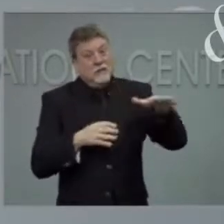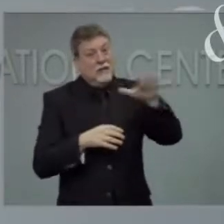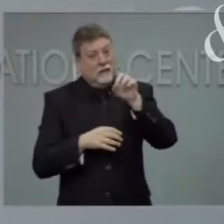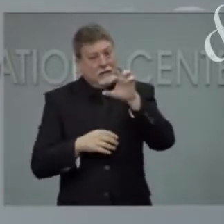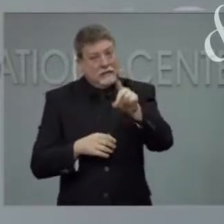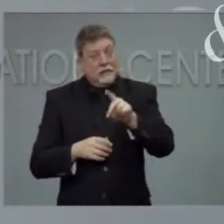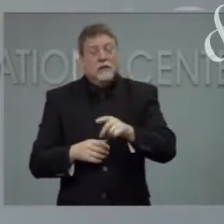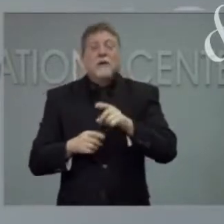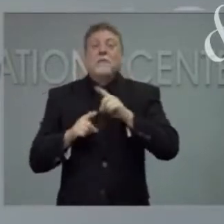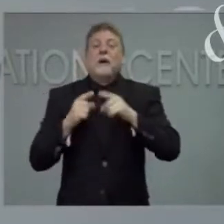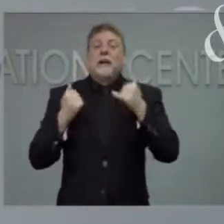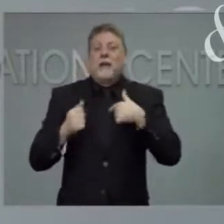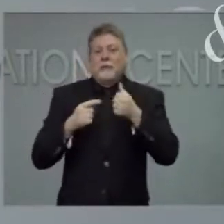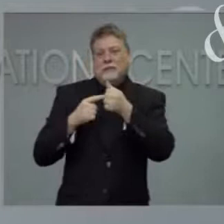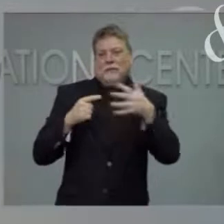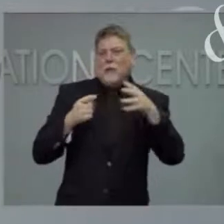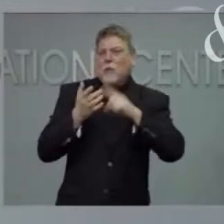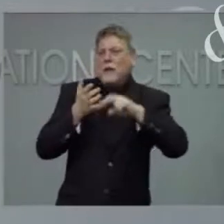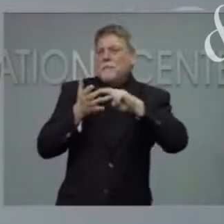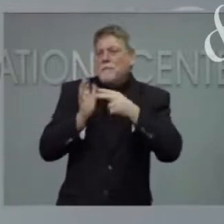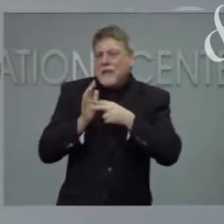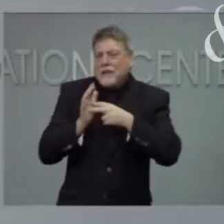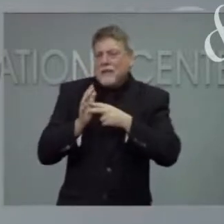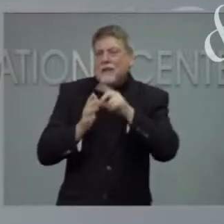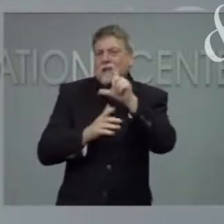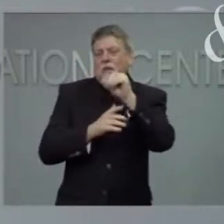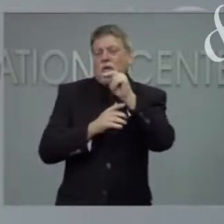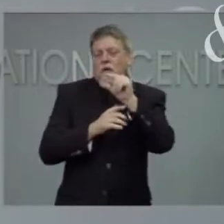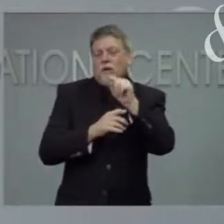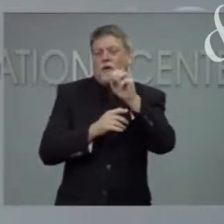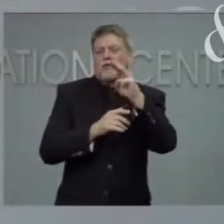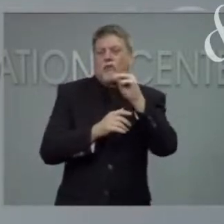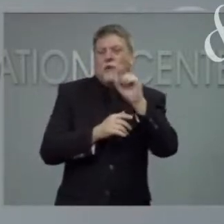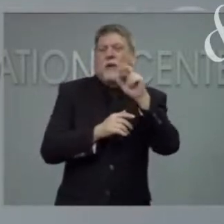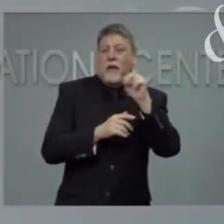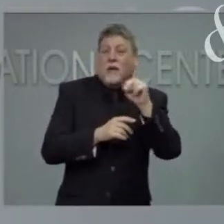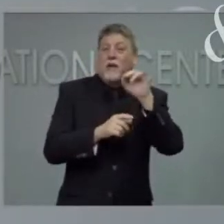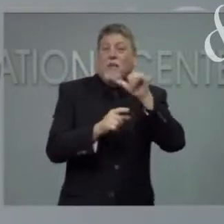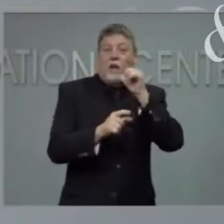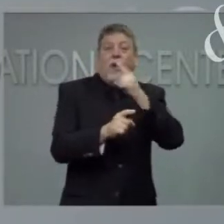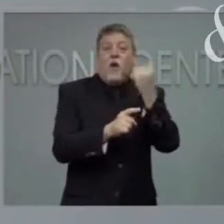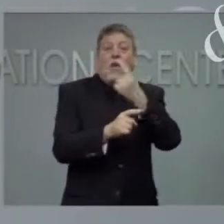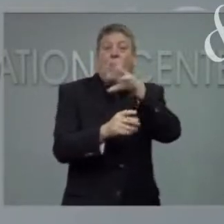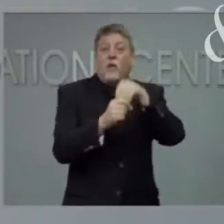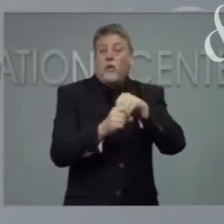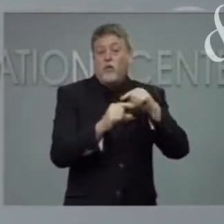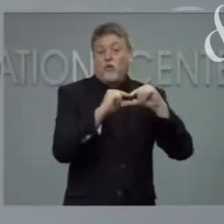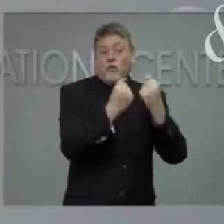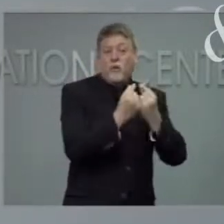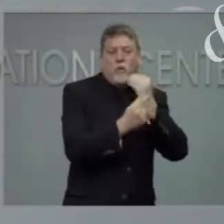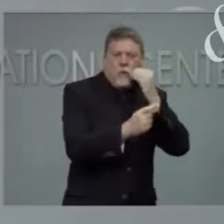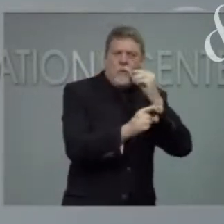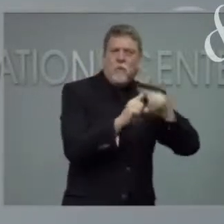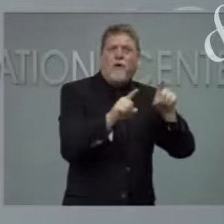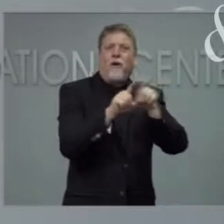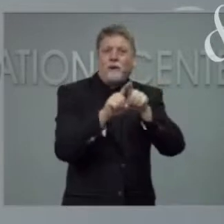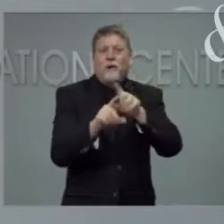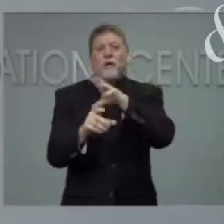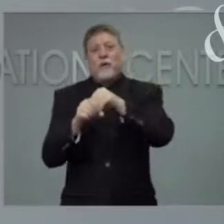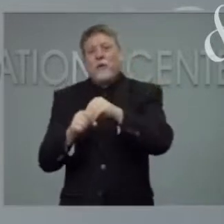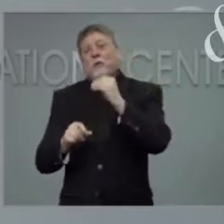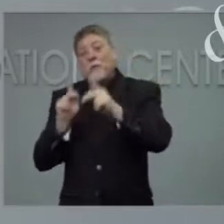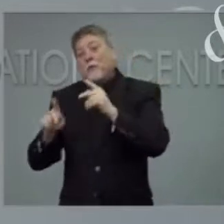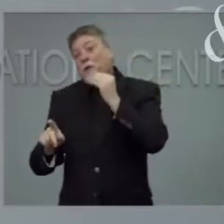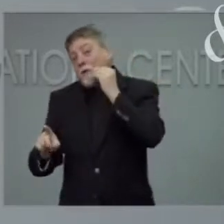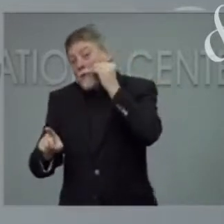are expanding our definition of what we're considering long-term care to include long-term care at